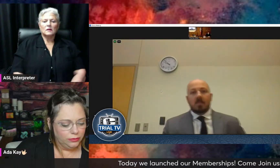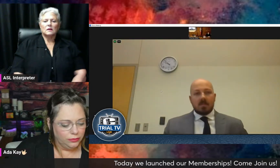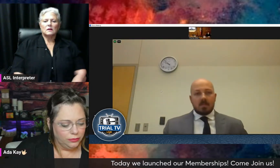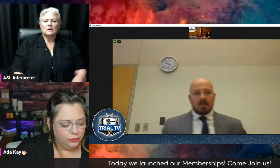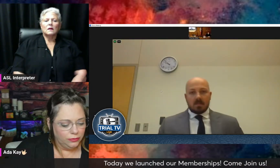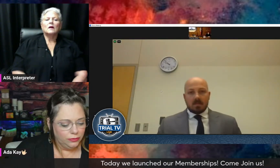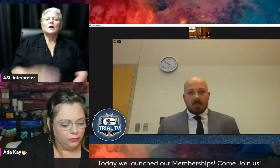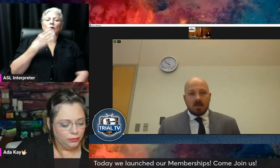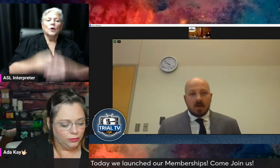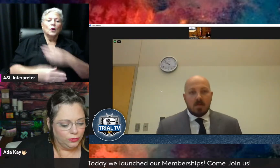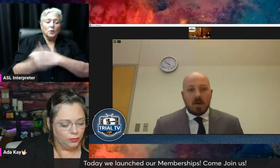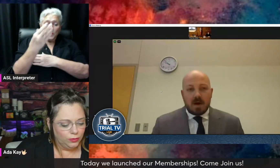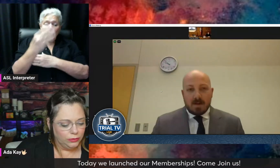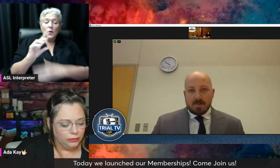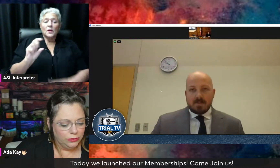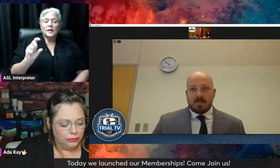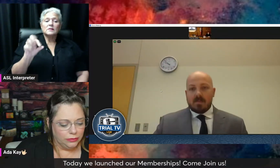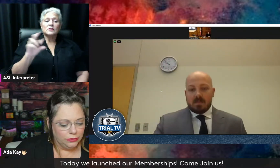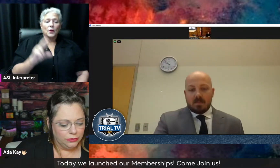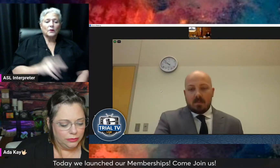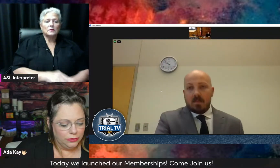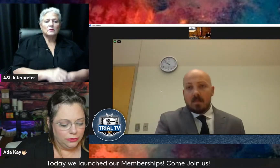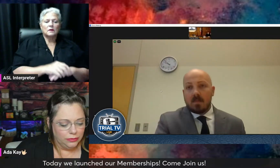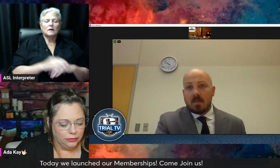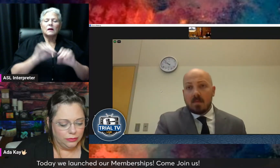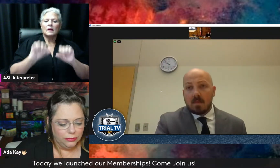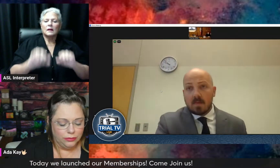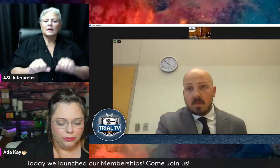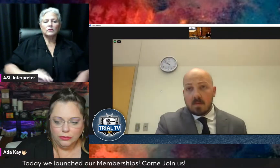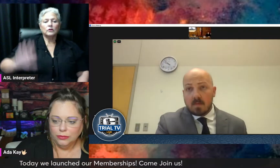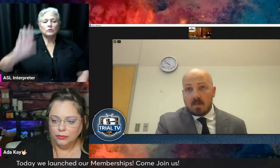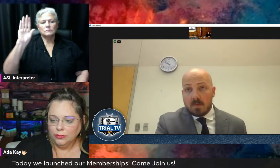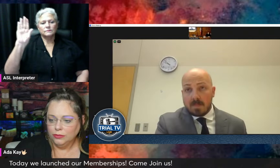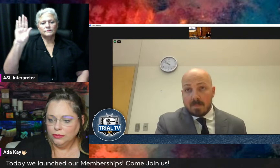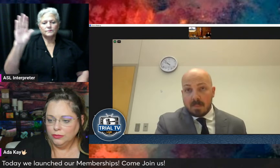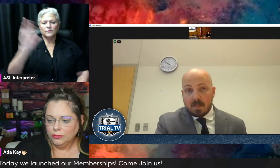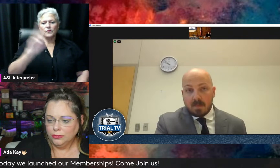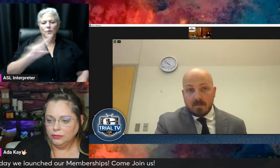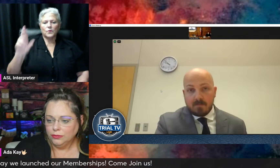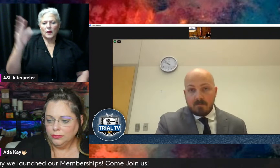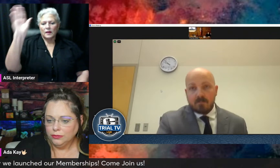Good morning, sir. Good morning. Can you please raise your right hand for me?